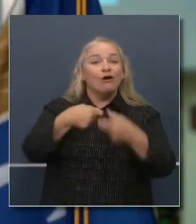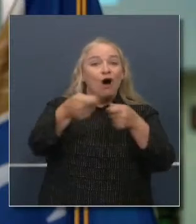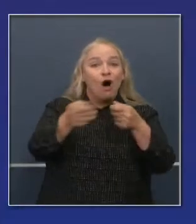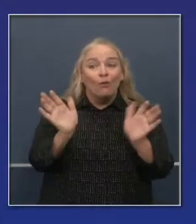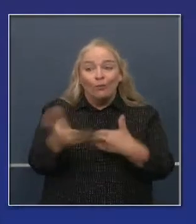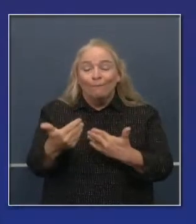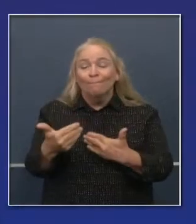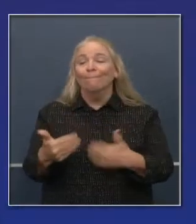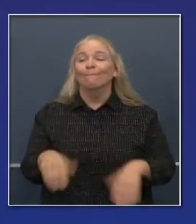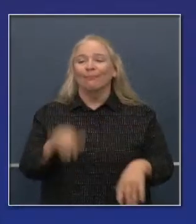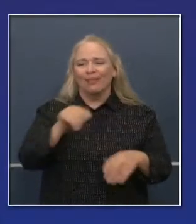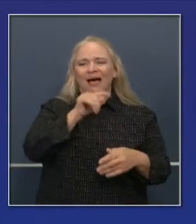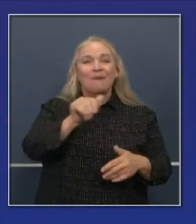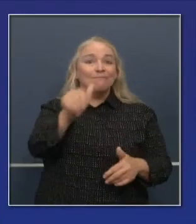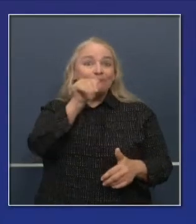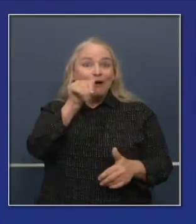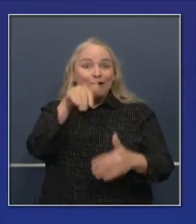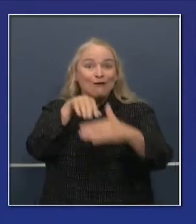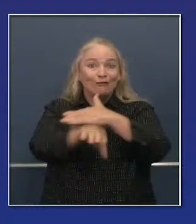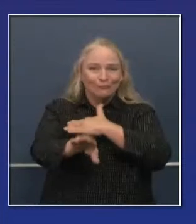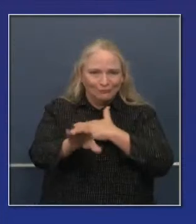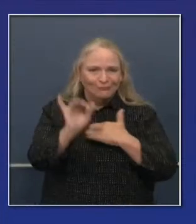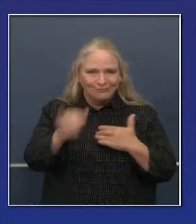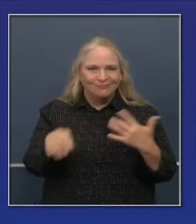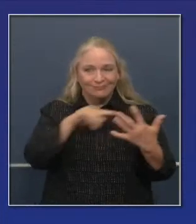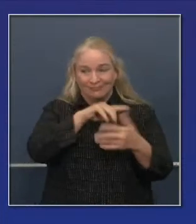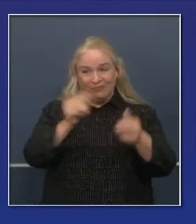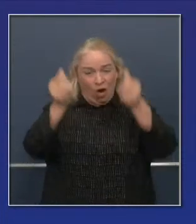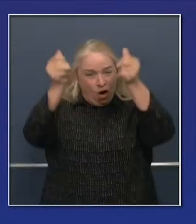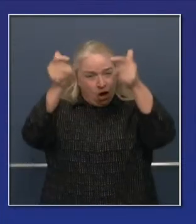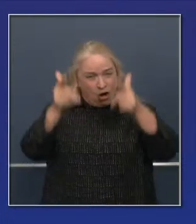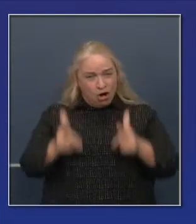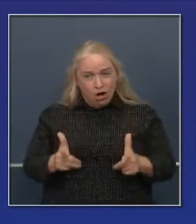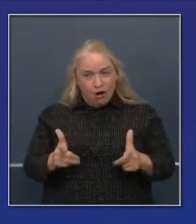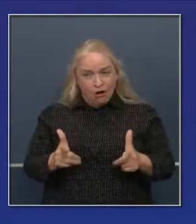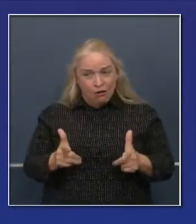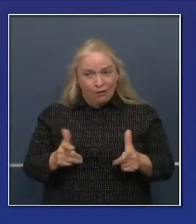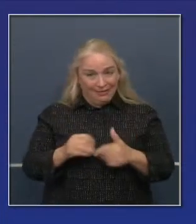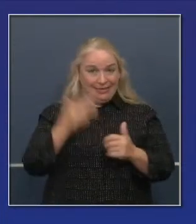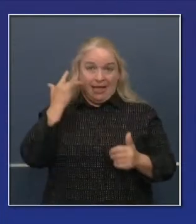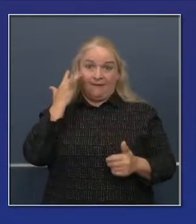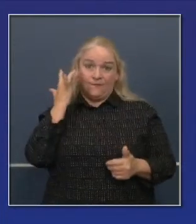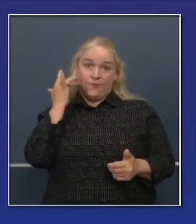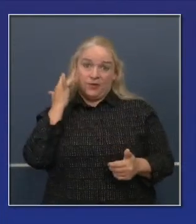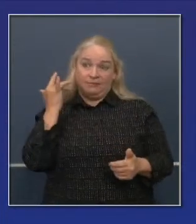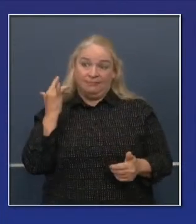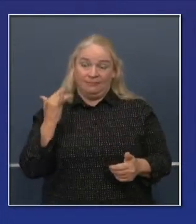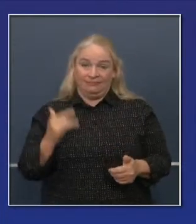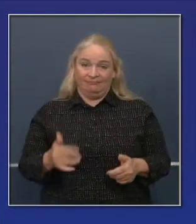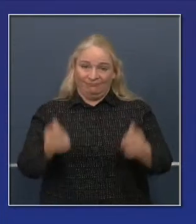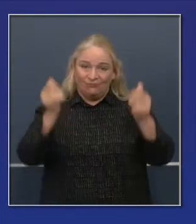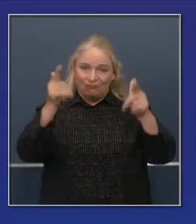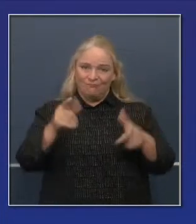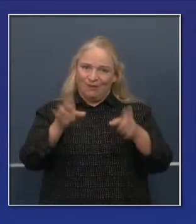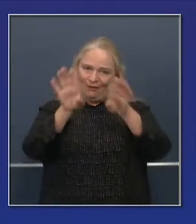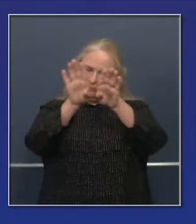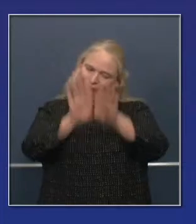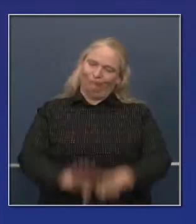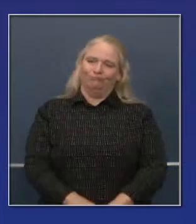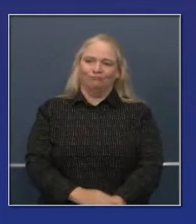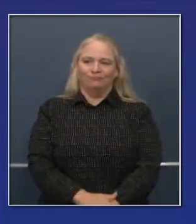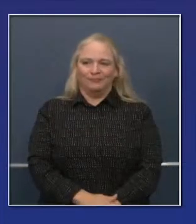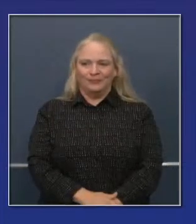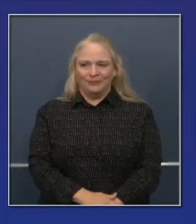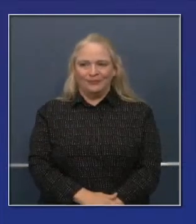all bars. This is in every county in the state of California, not just the counties that were on the monitoring